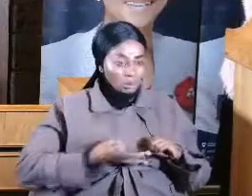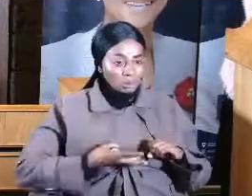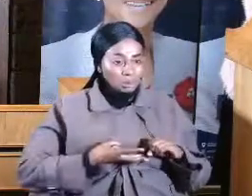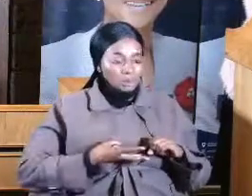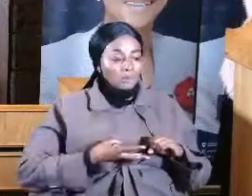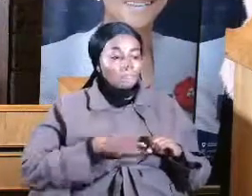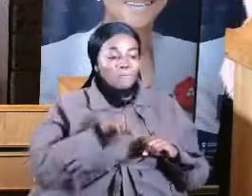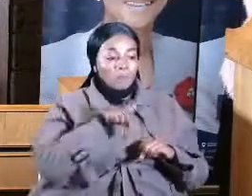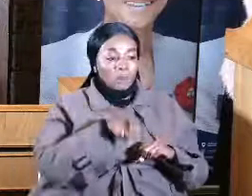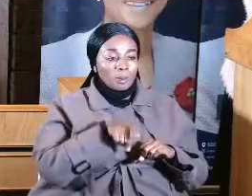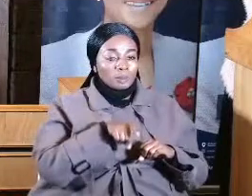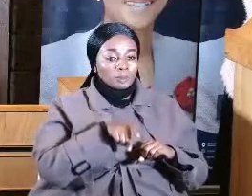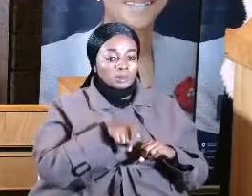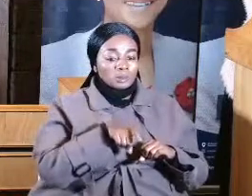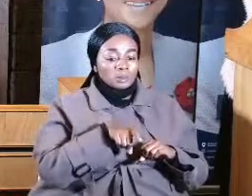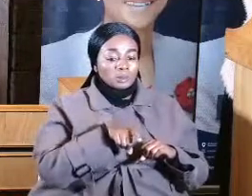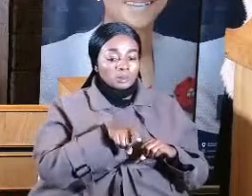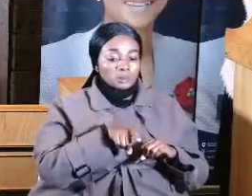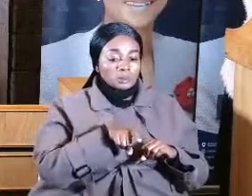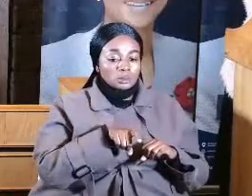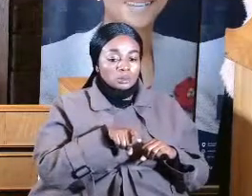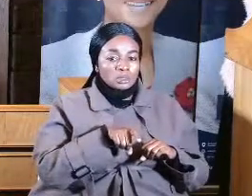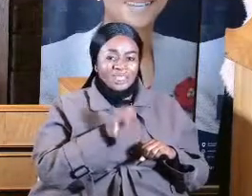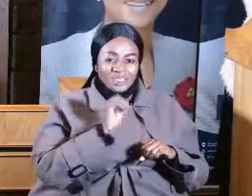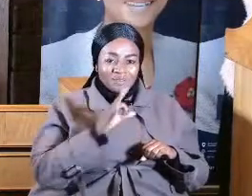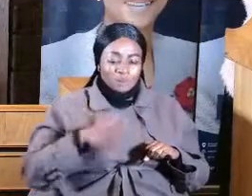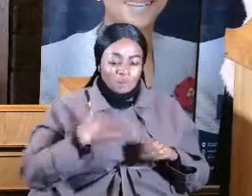We have to fight, for you to get anything, you have to fight.